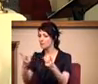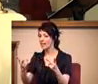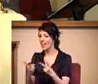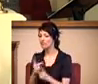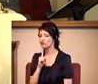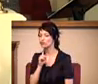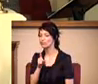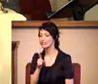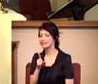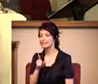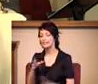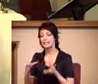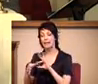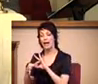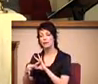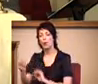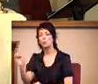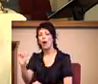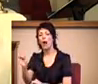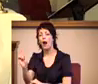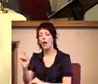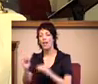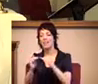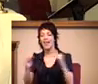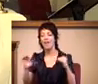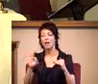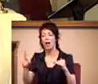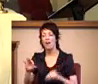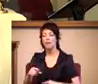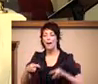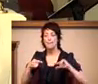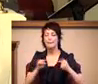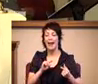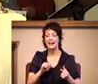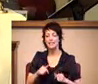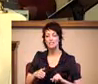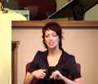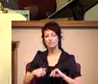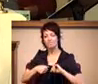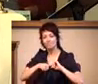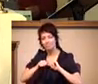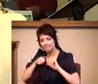the level of pain and suffering, that when I can understand your suffering,